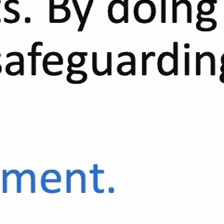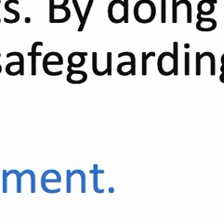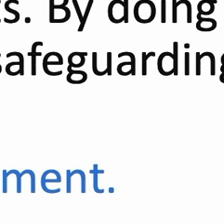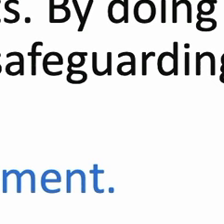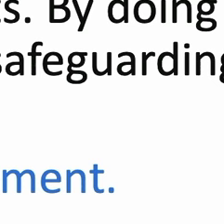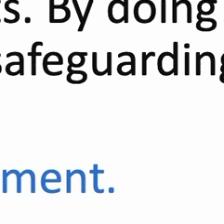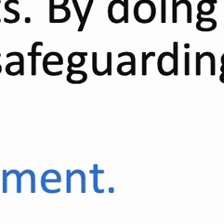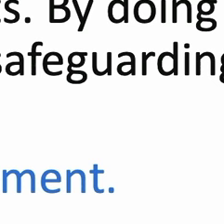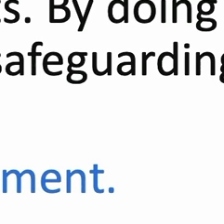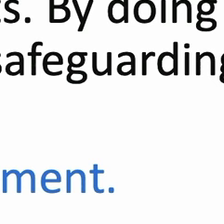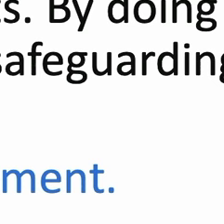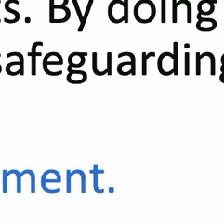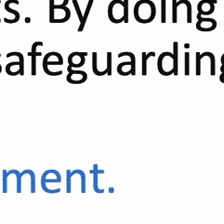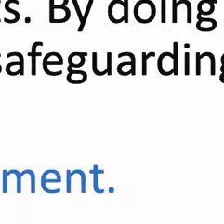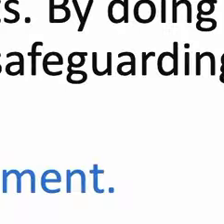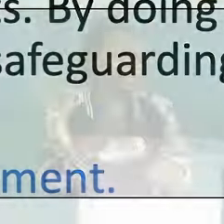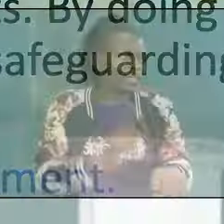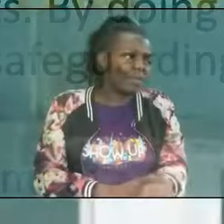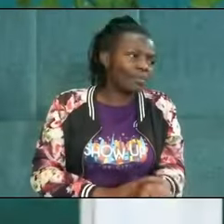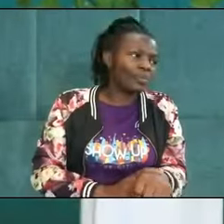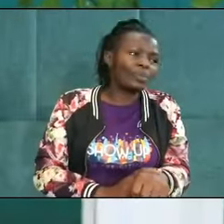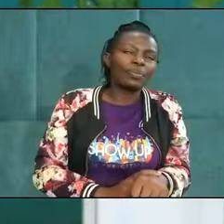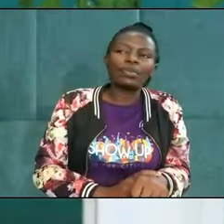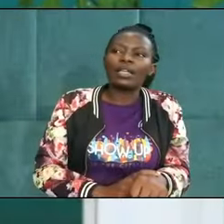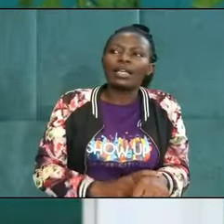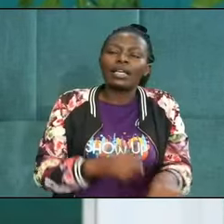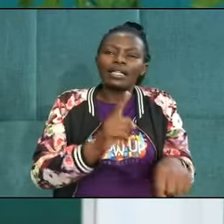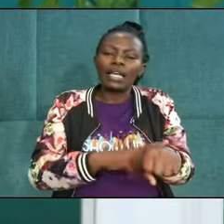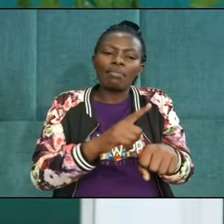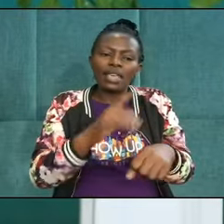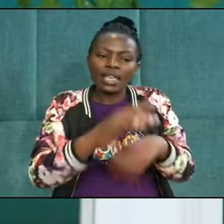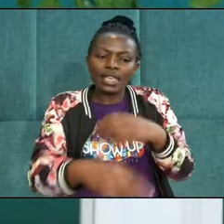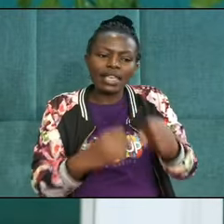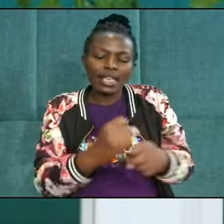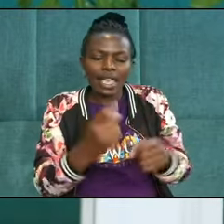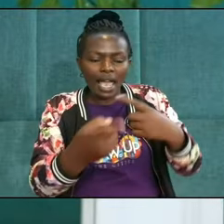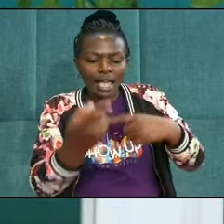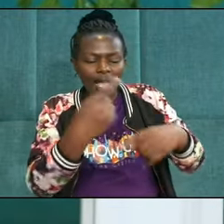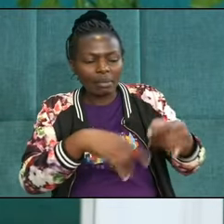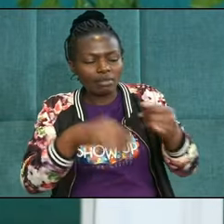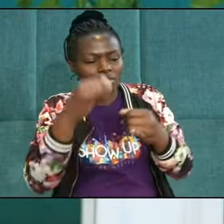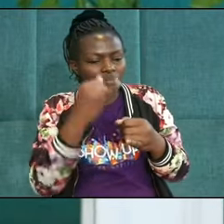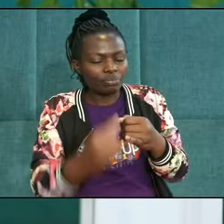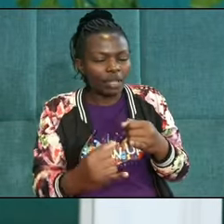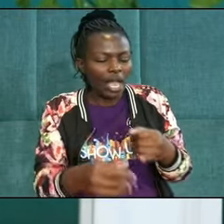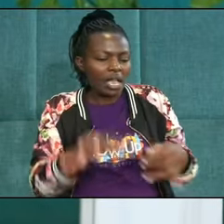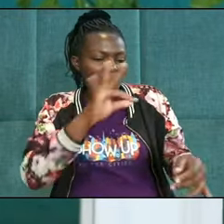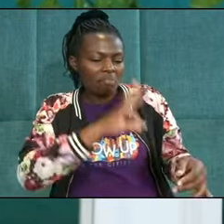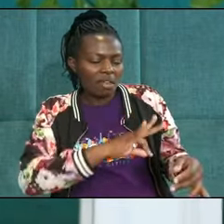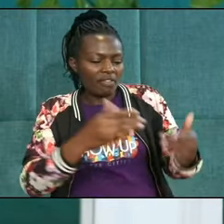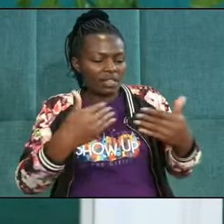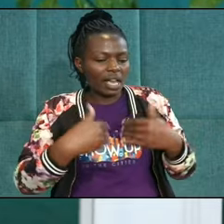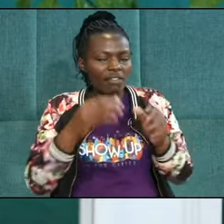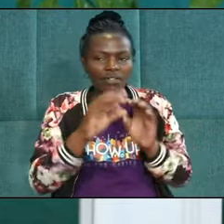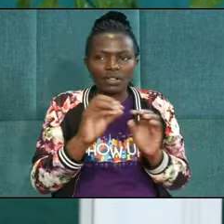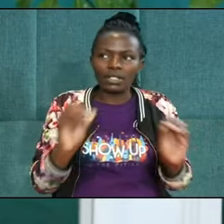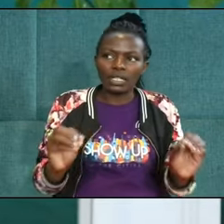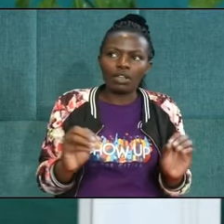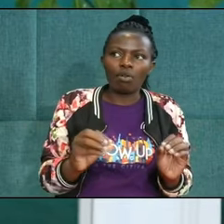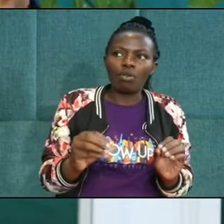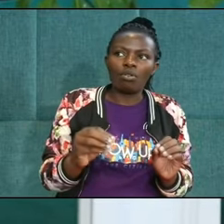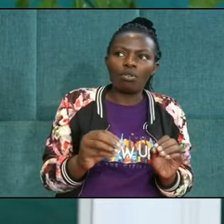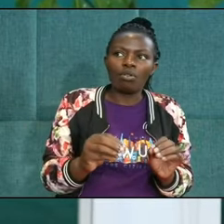So that means when the year comes to an end, you do not benefit from the money that you